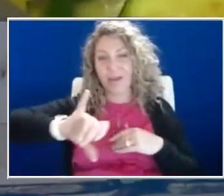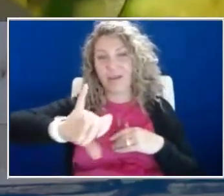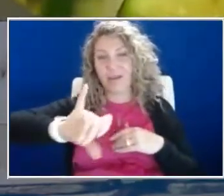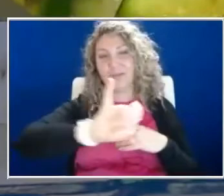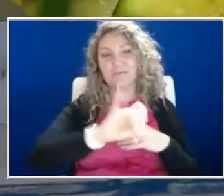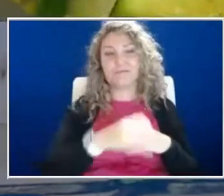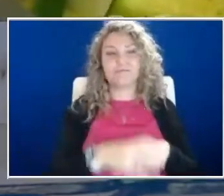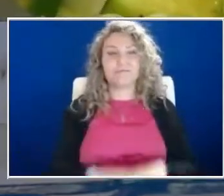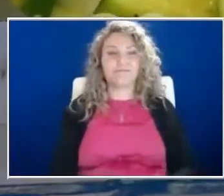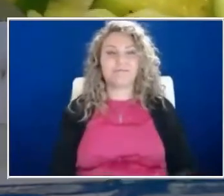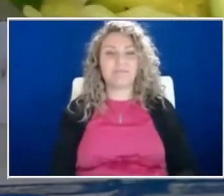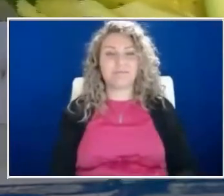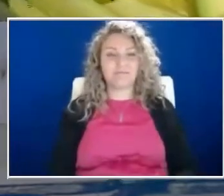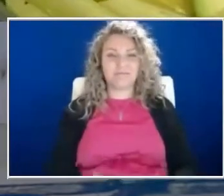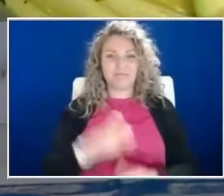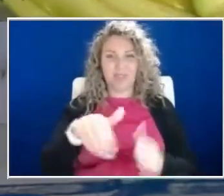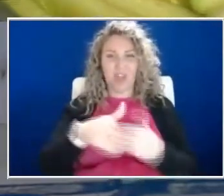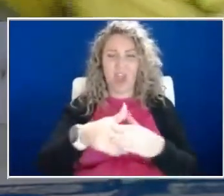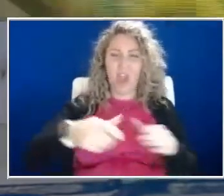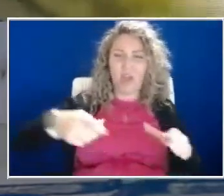Get that all stirred up real nice.